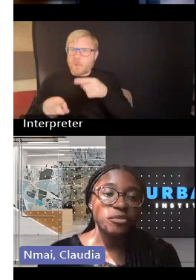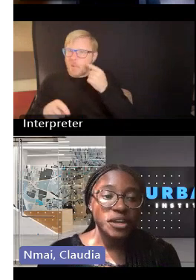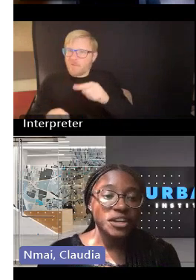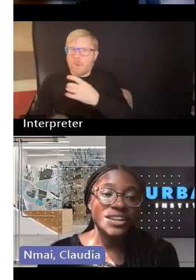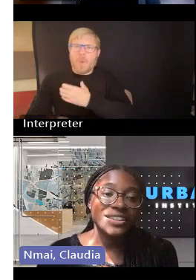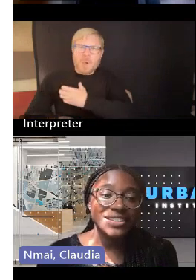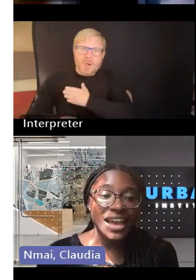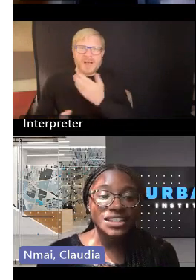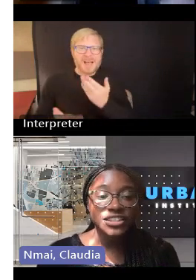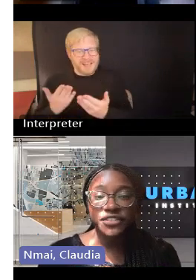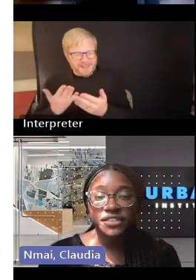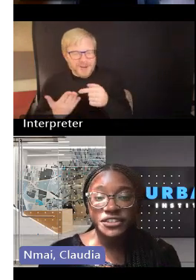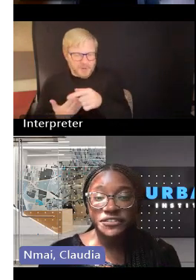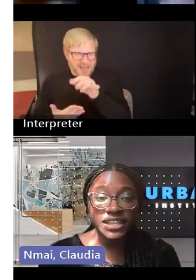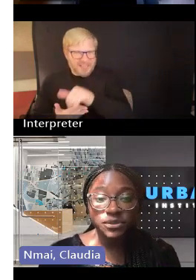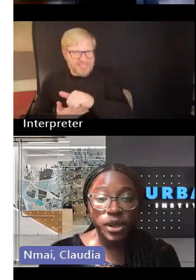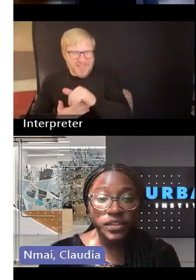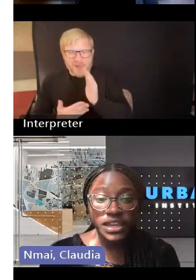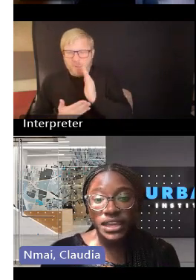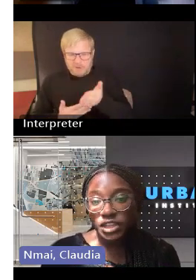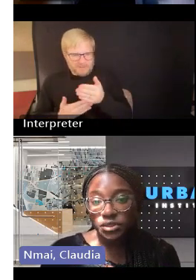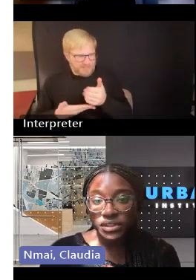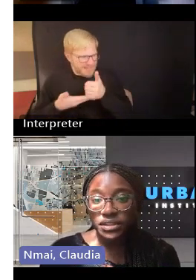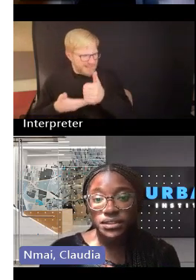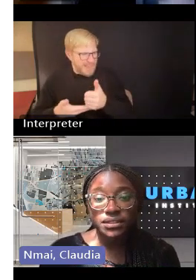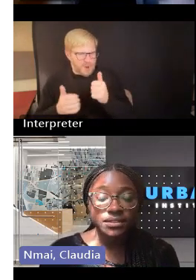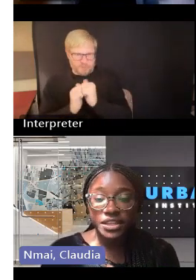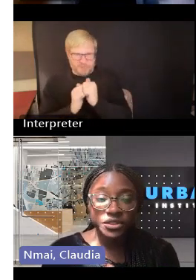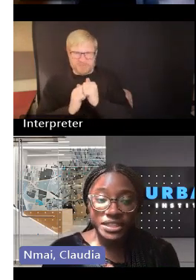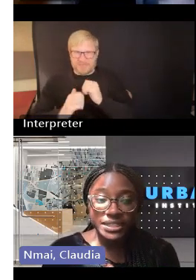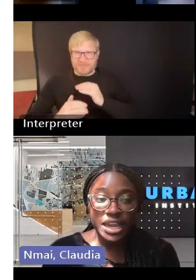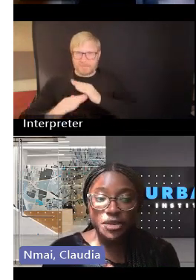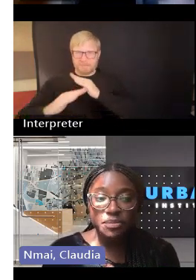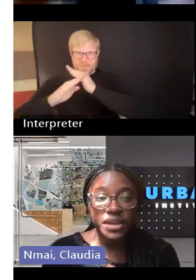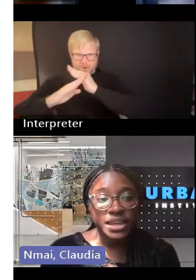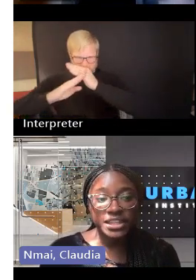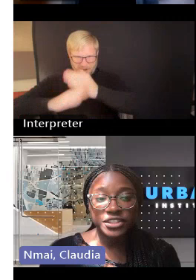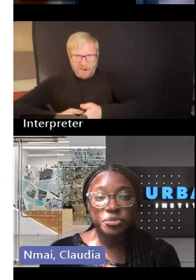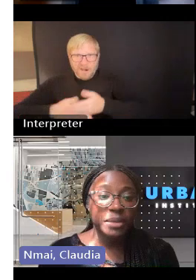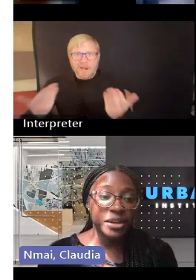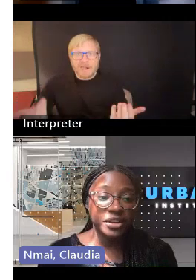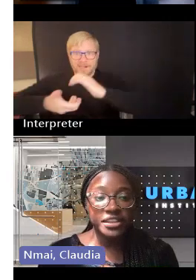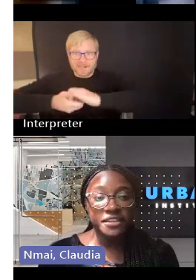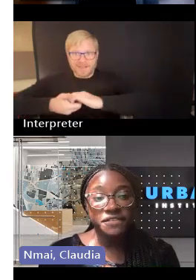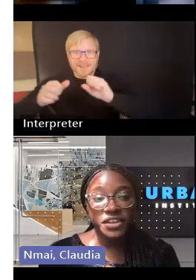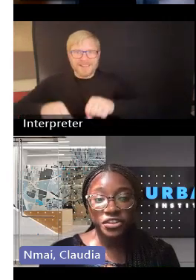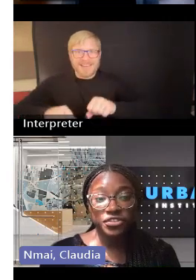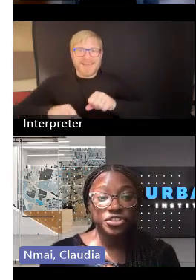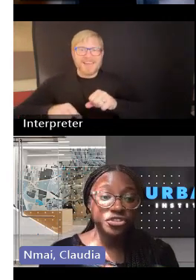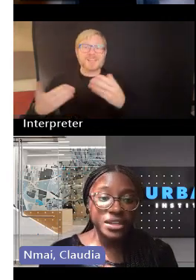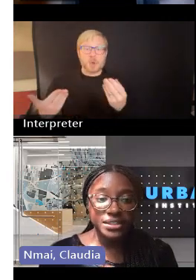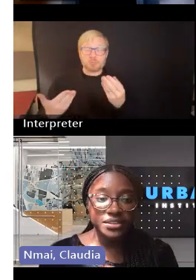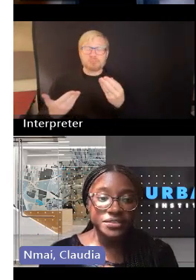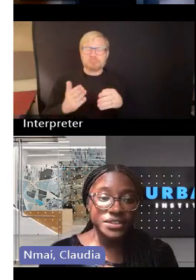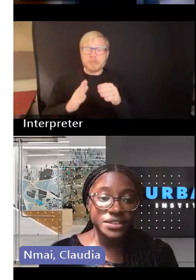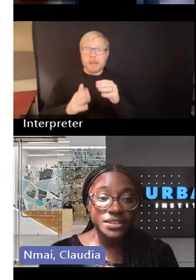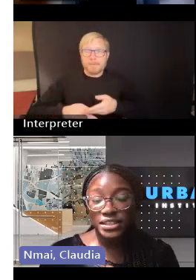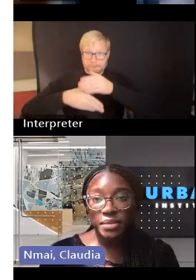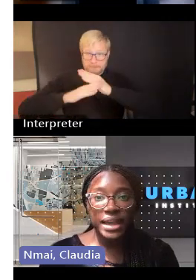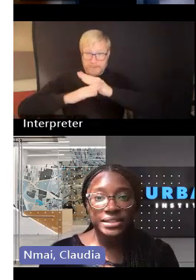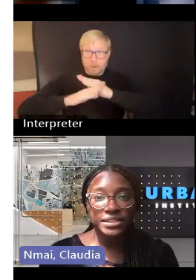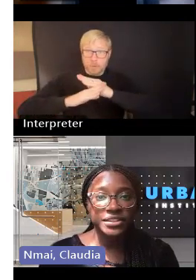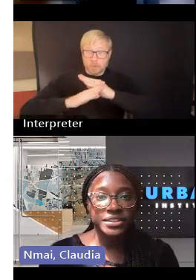there were also several barriers that survivors face while they engage with the legal system. And so primarily that fear and distrust